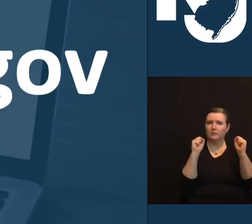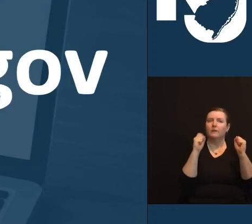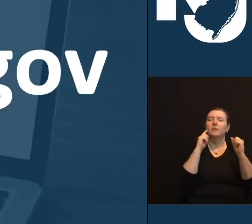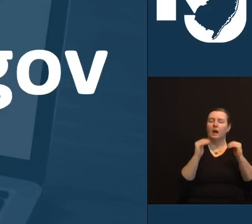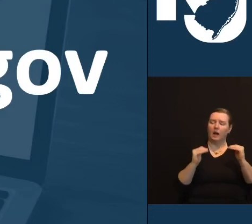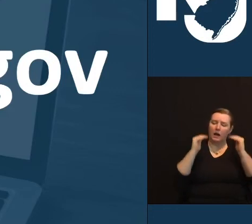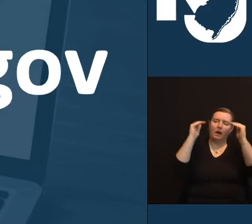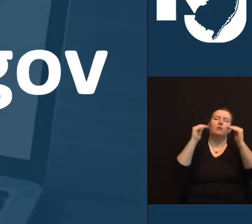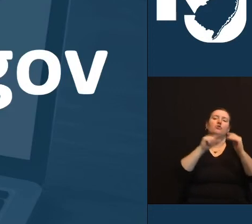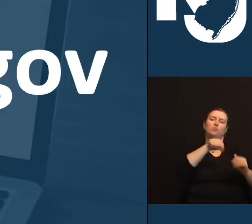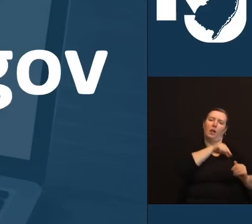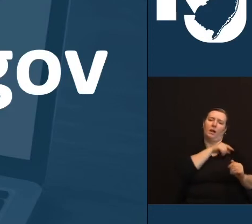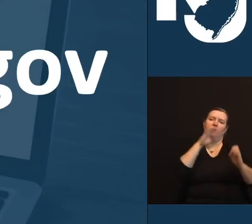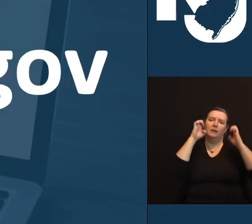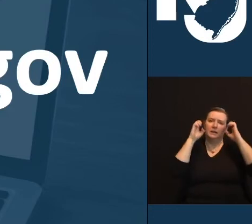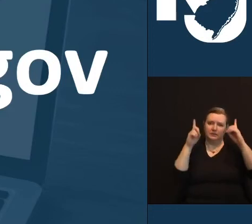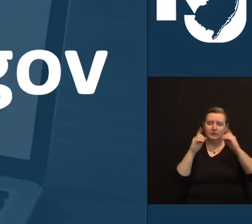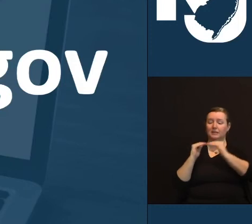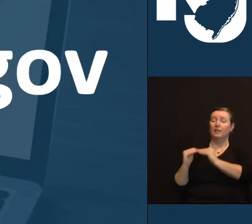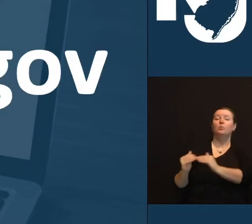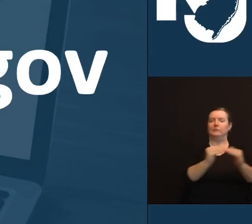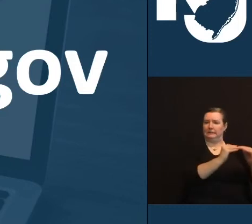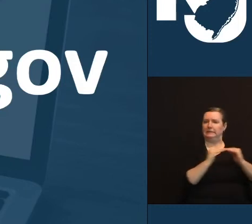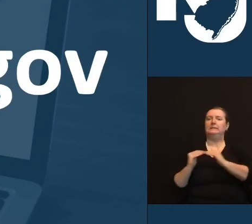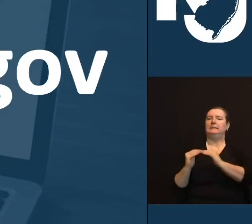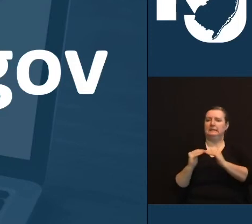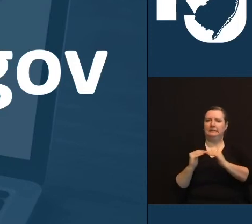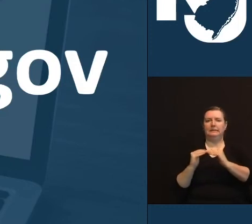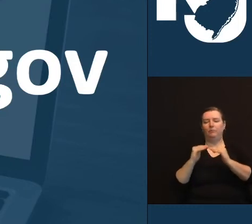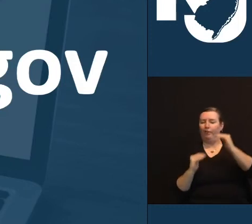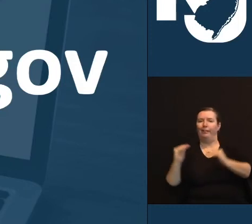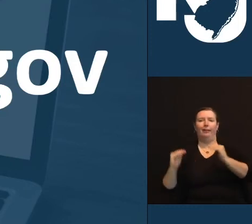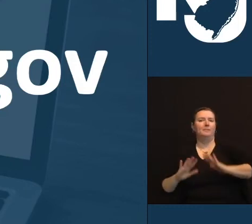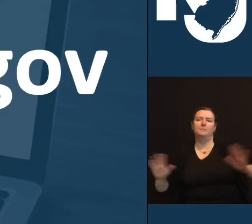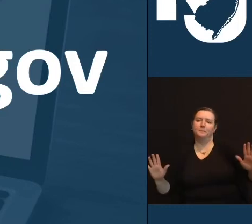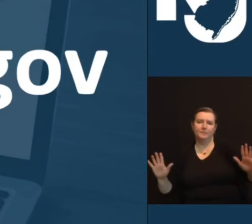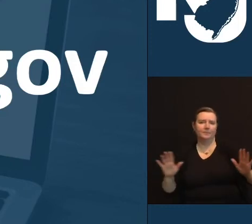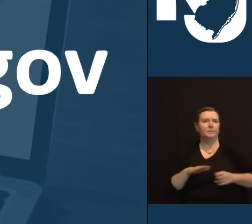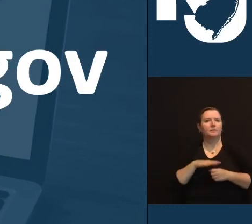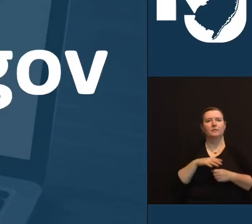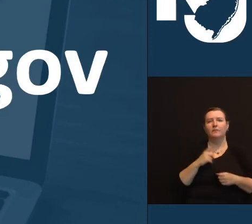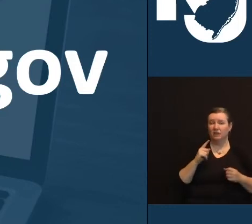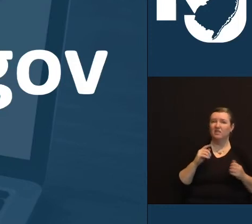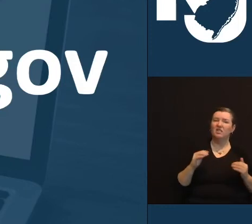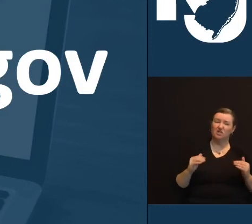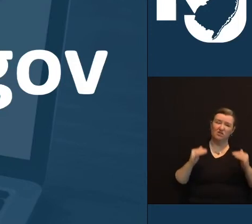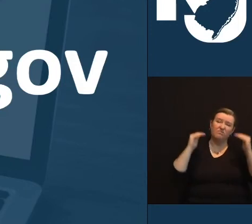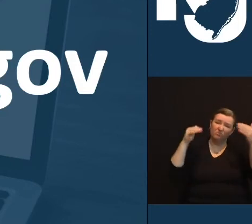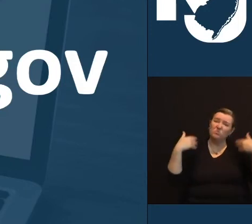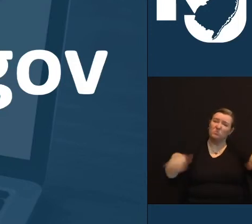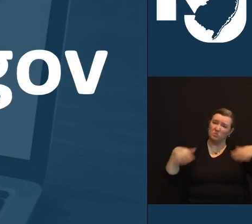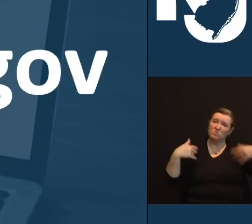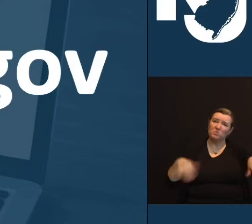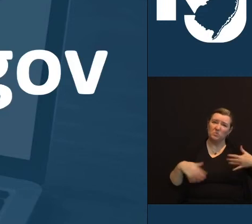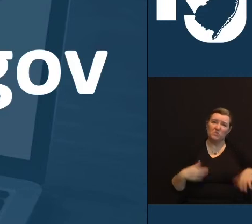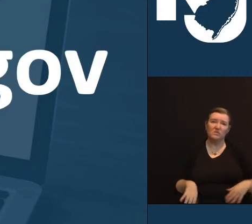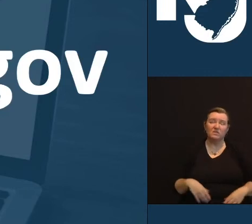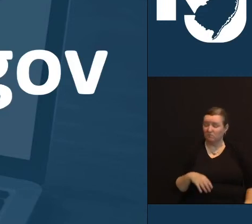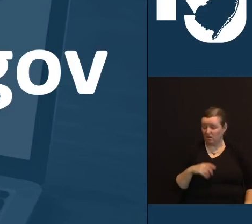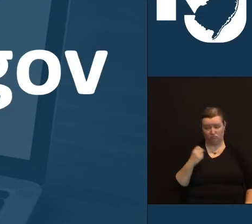the stress is high, and we get it, and we have to do nothing but respect it and have sympathy for it with our educators, with our